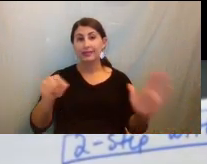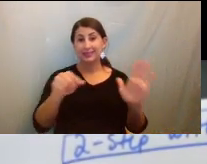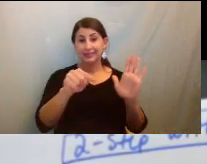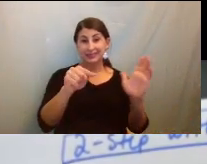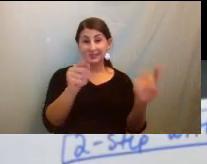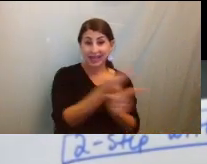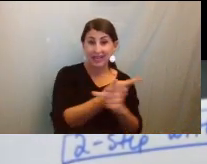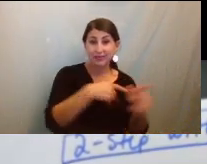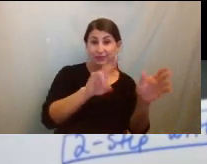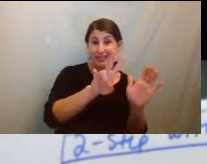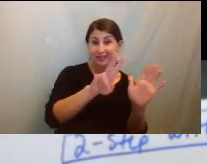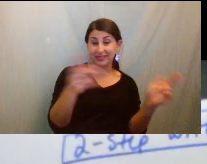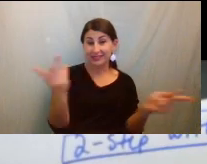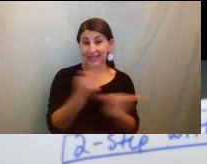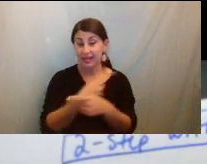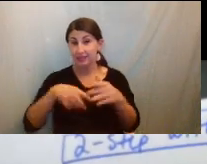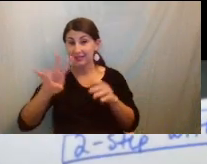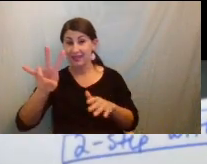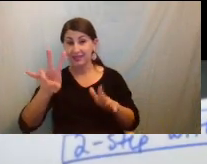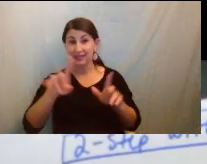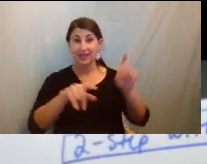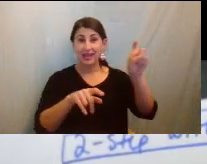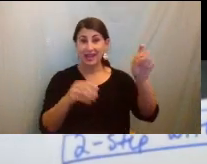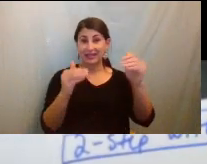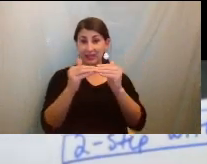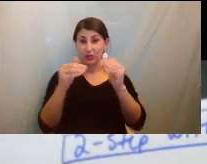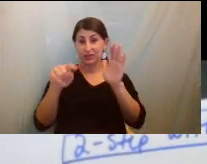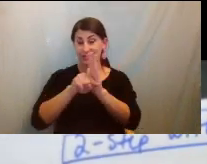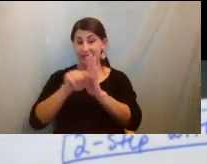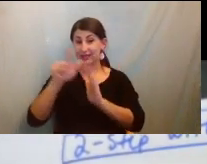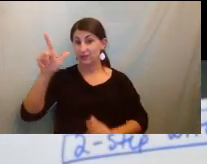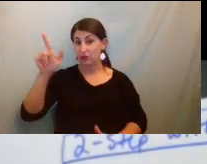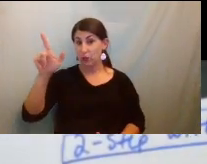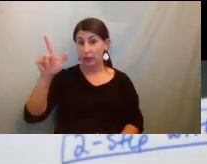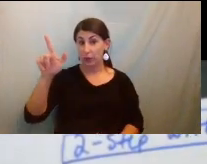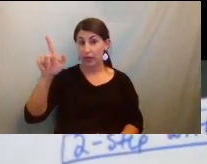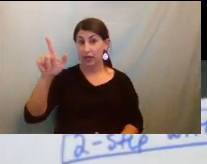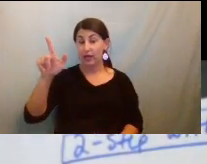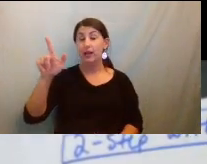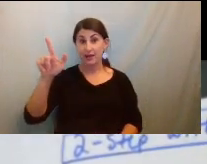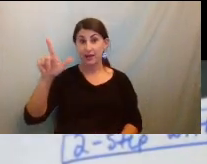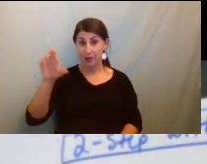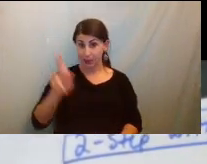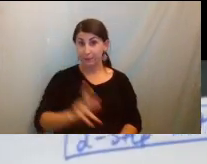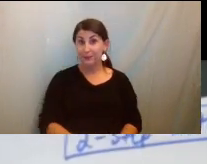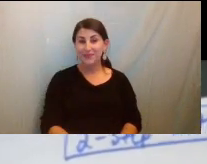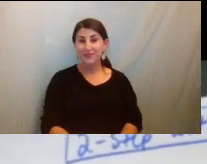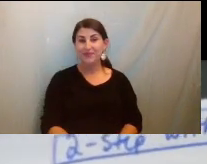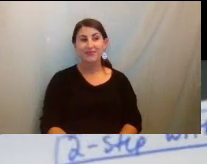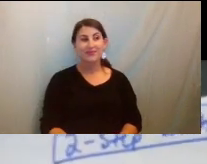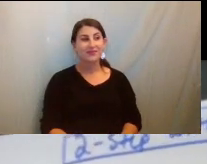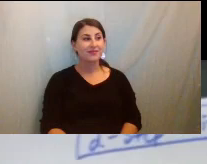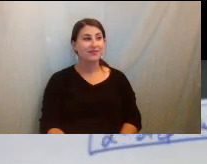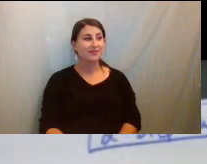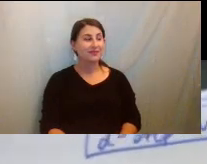times 7 times 7, x equals negative 21. Okay.